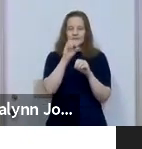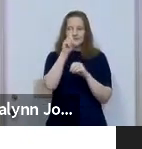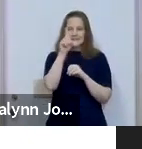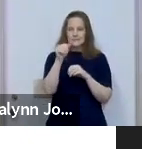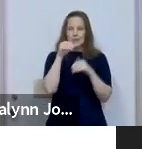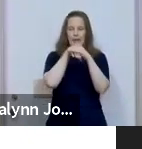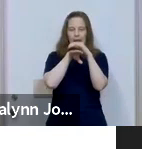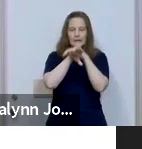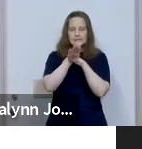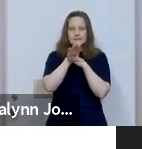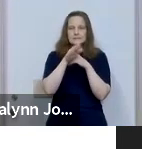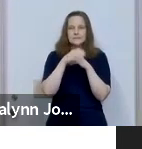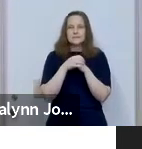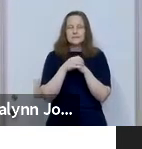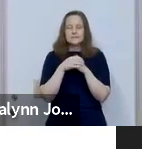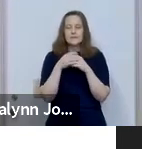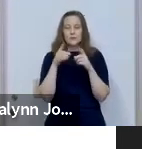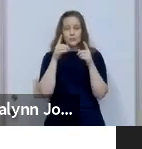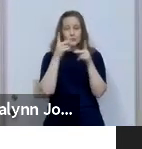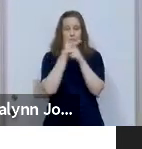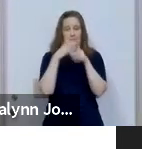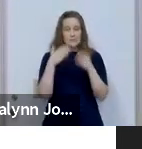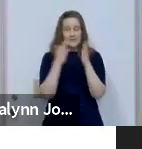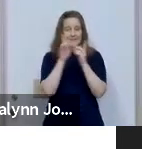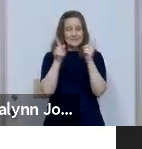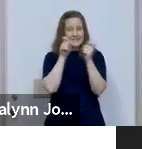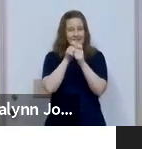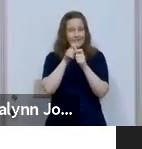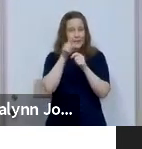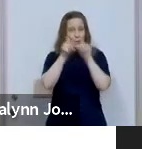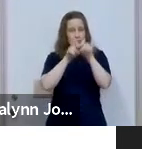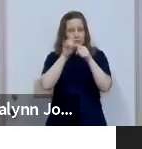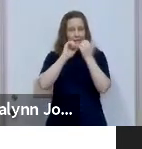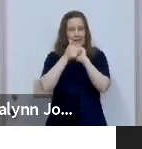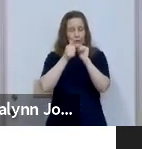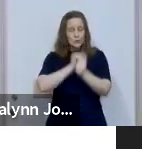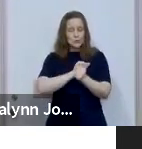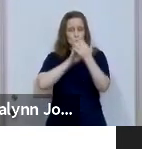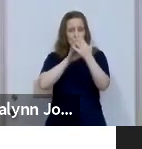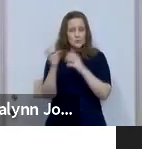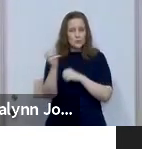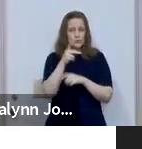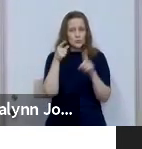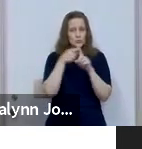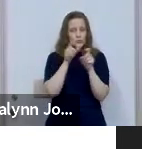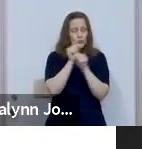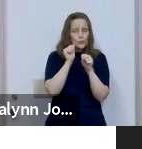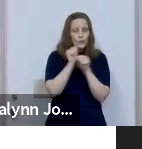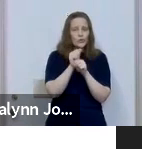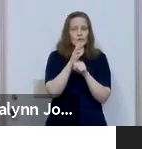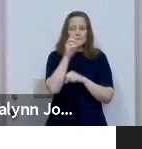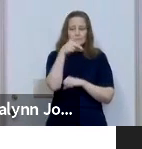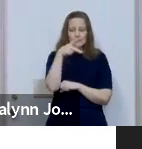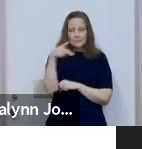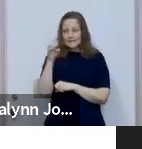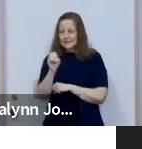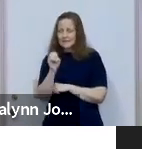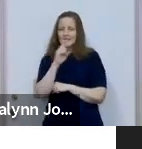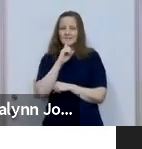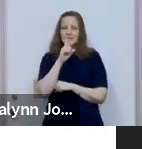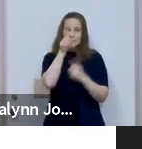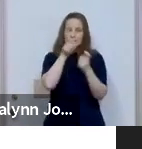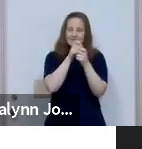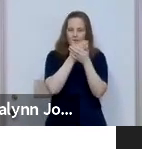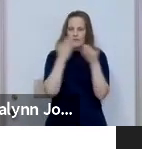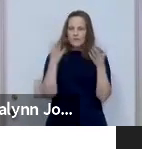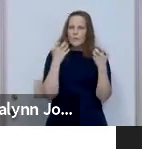supervisors asking very specific questions around how do they address return to work and reopening and PPE and very specific things.